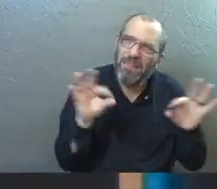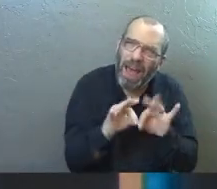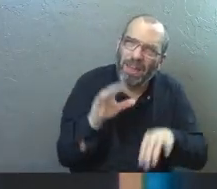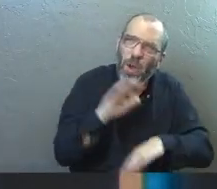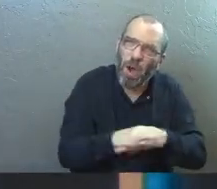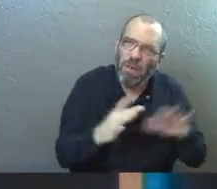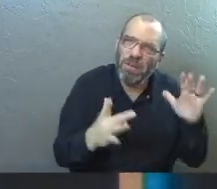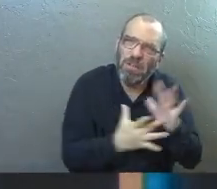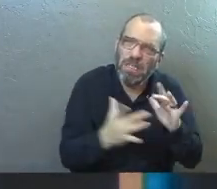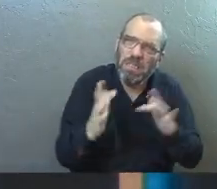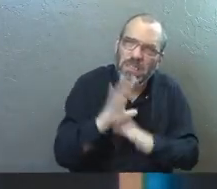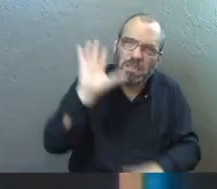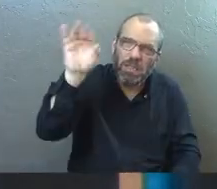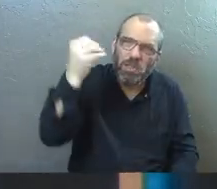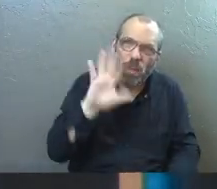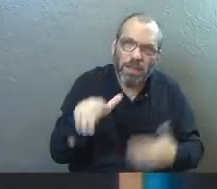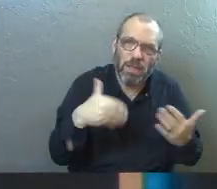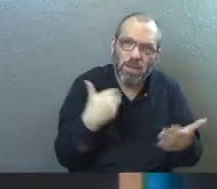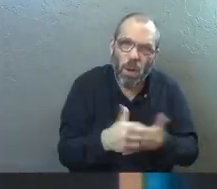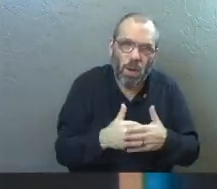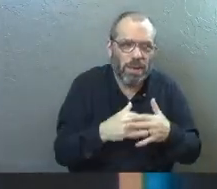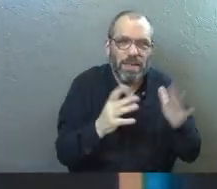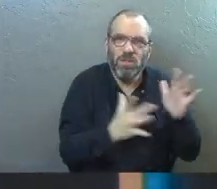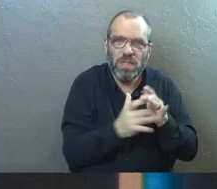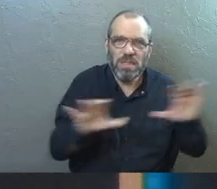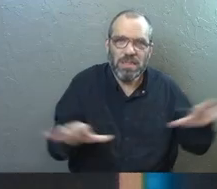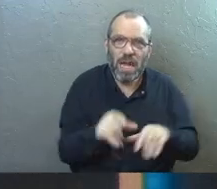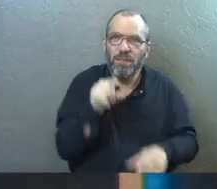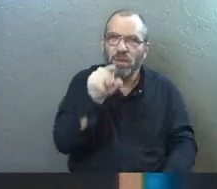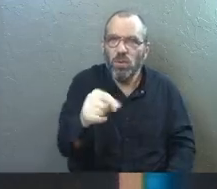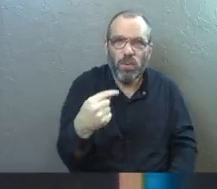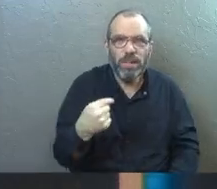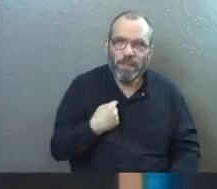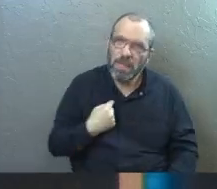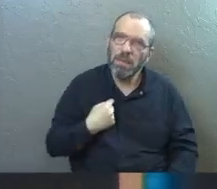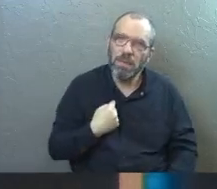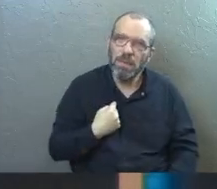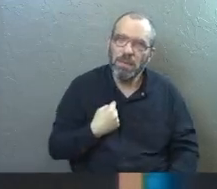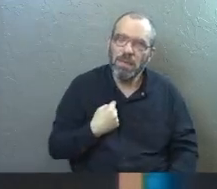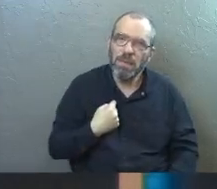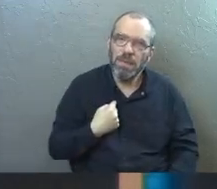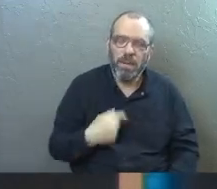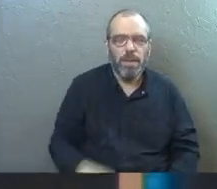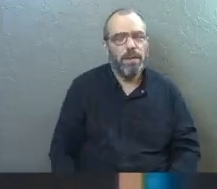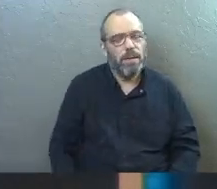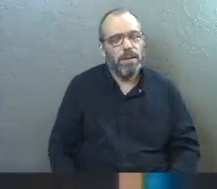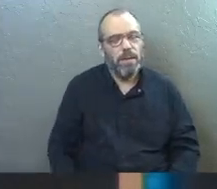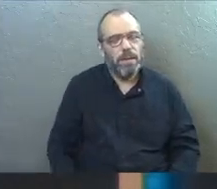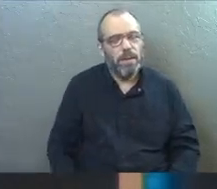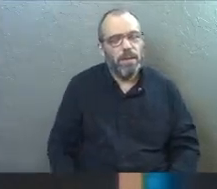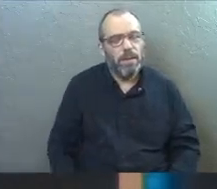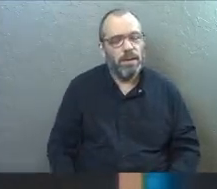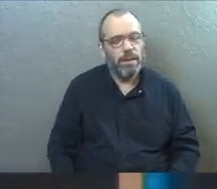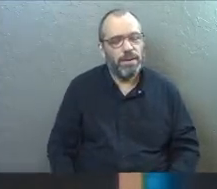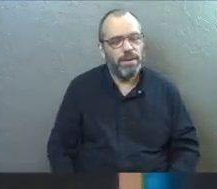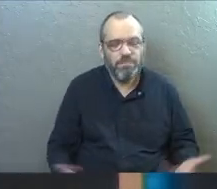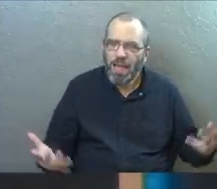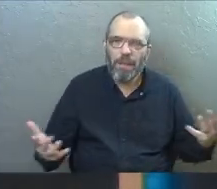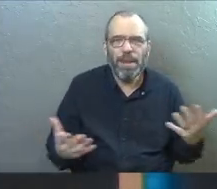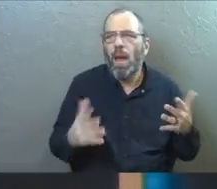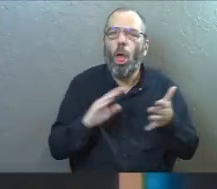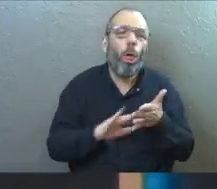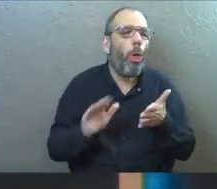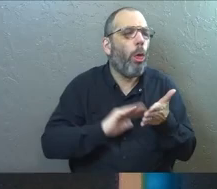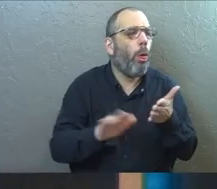placed on his grace because of all that he's done for us. I mean, and there's a lot of reasons why. We can come up with